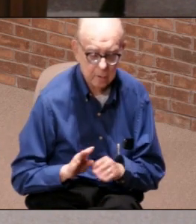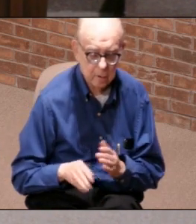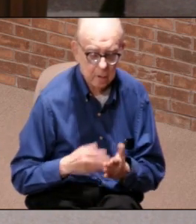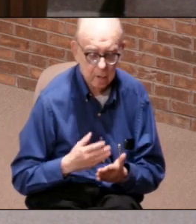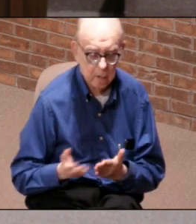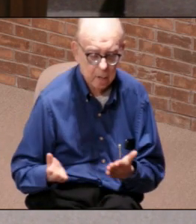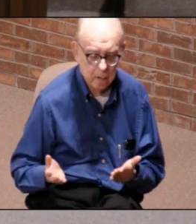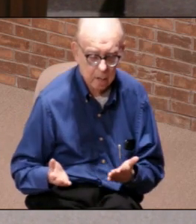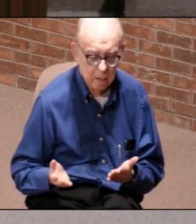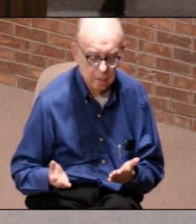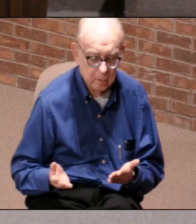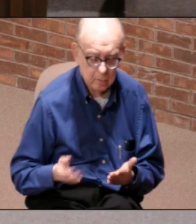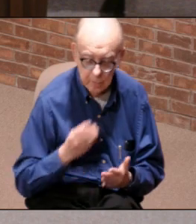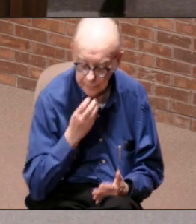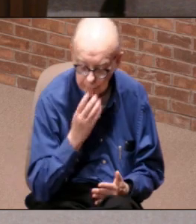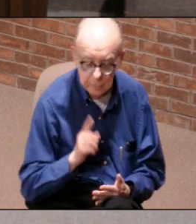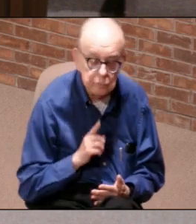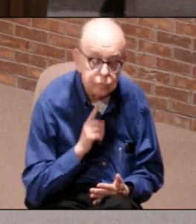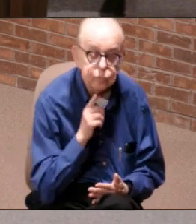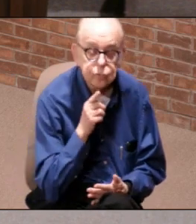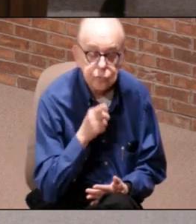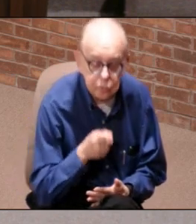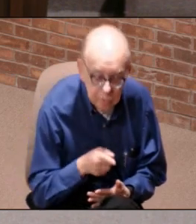that stuff would come back up.